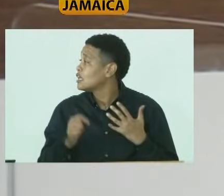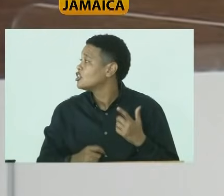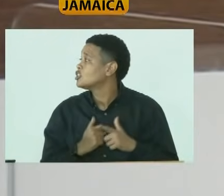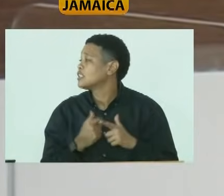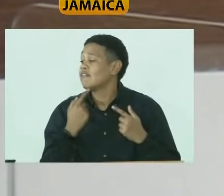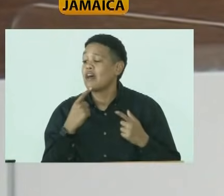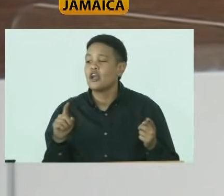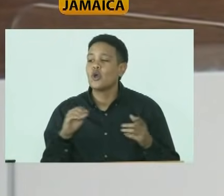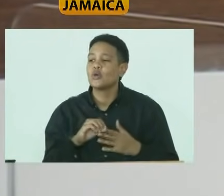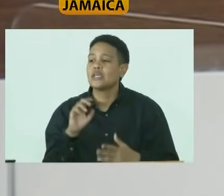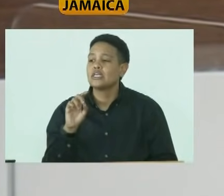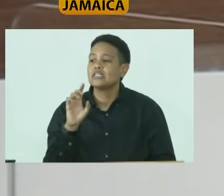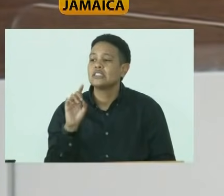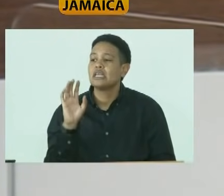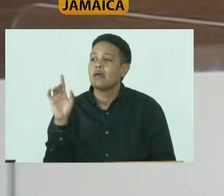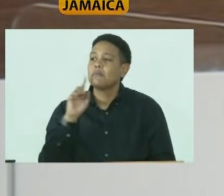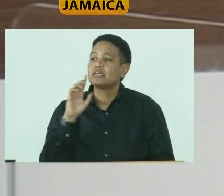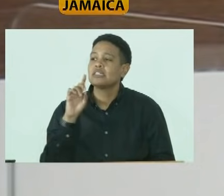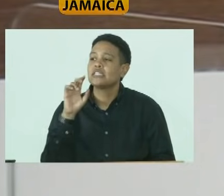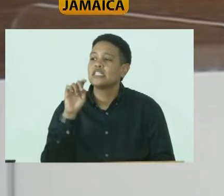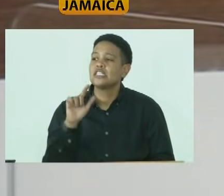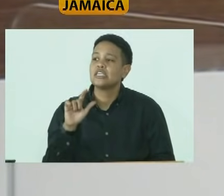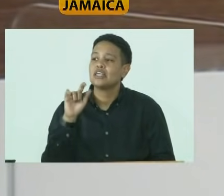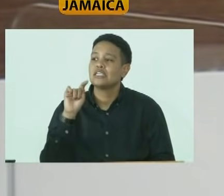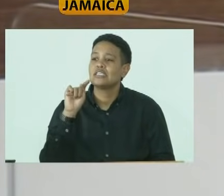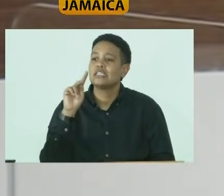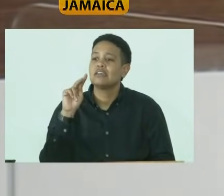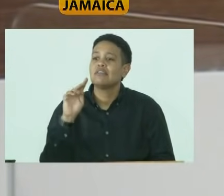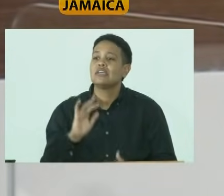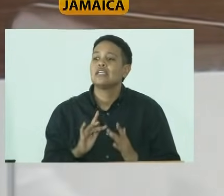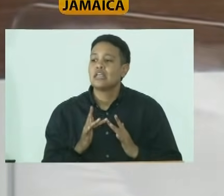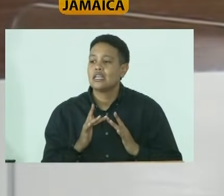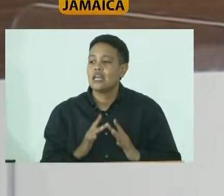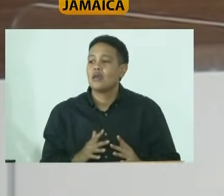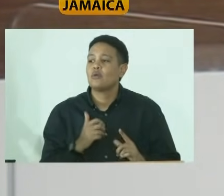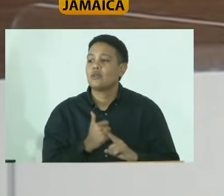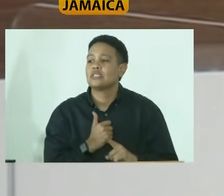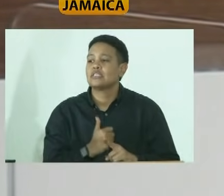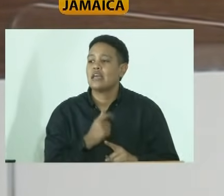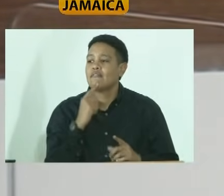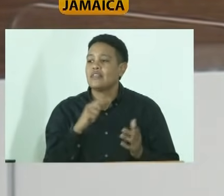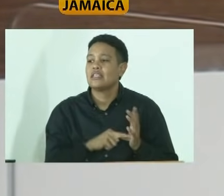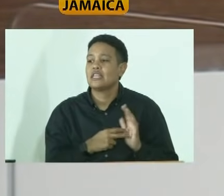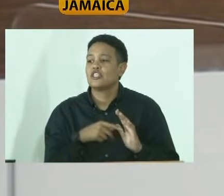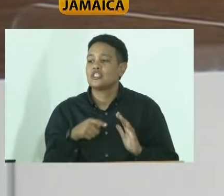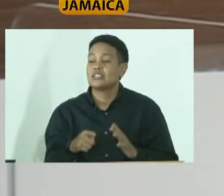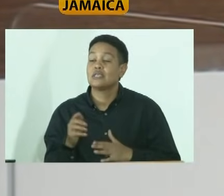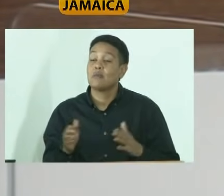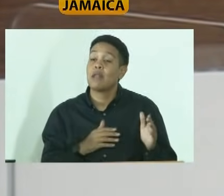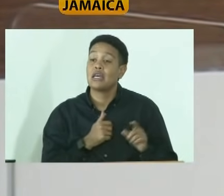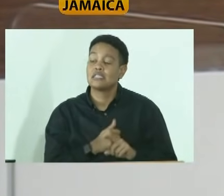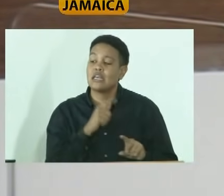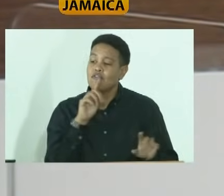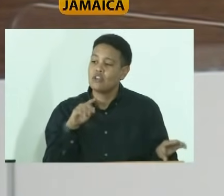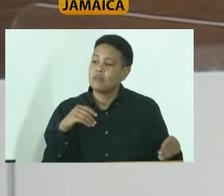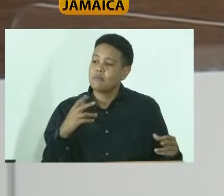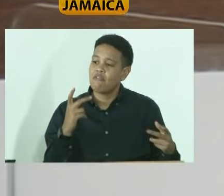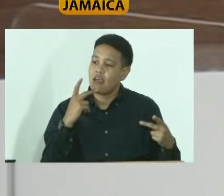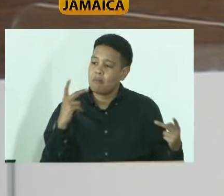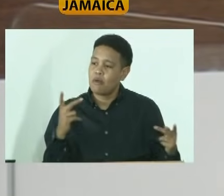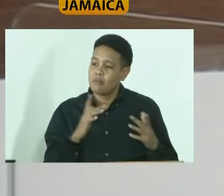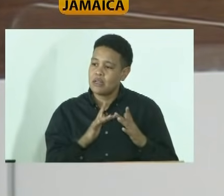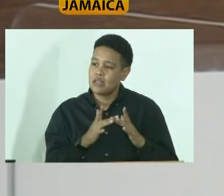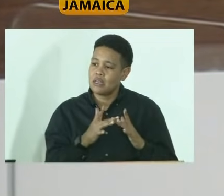December. The digital television network. The intention of this initiative was to provide the Public